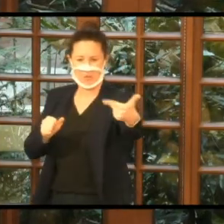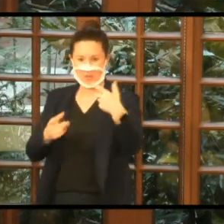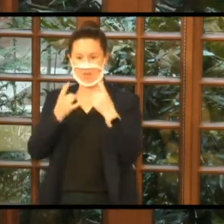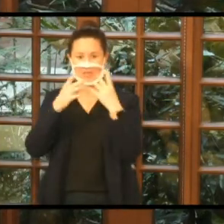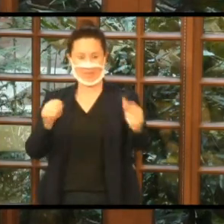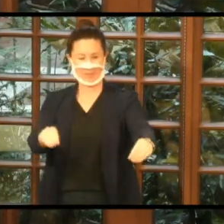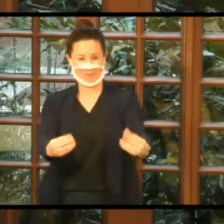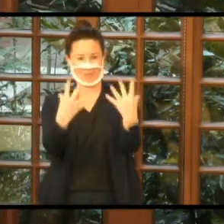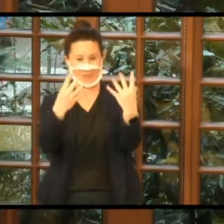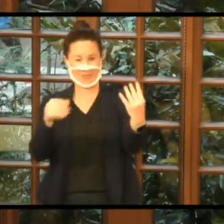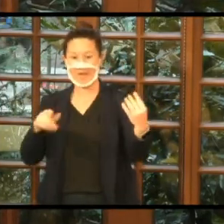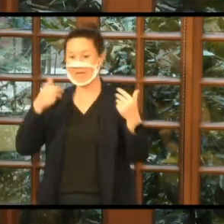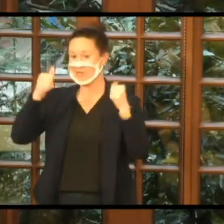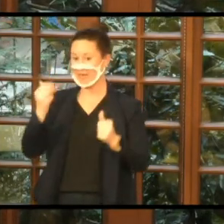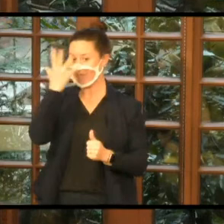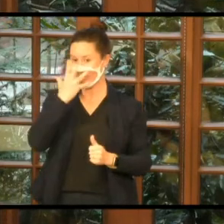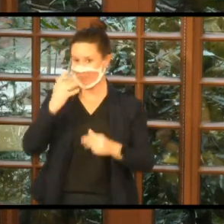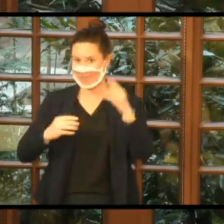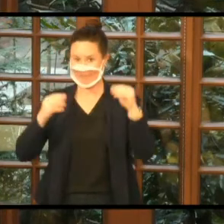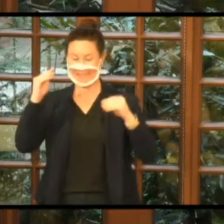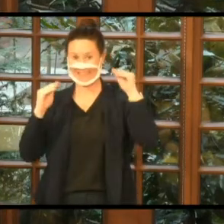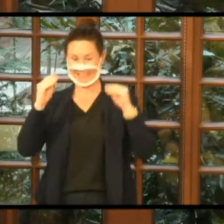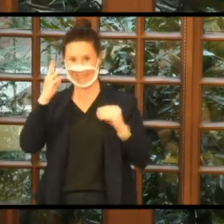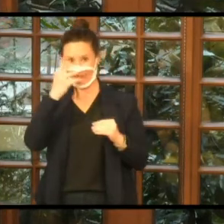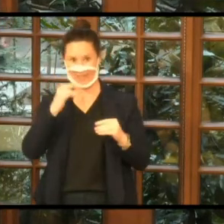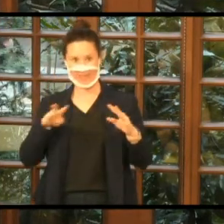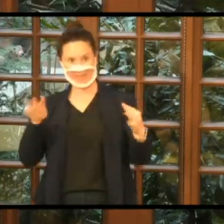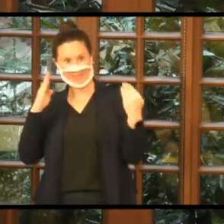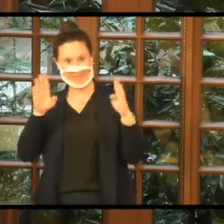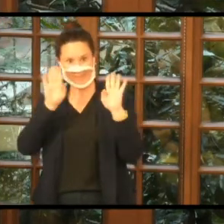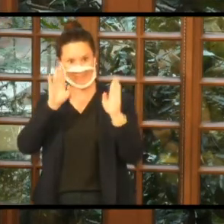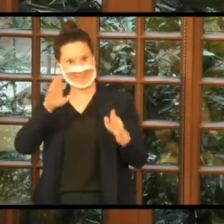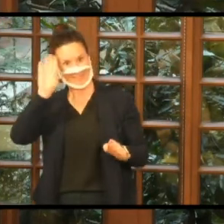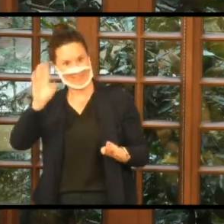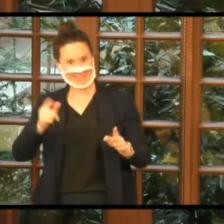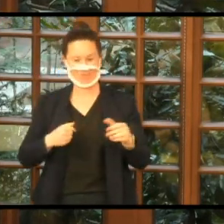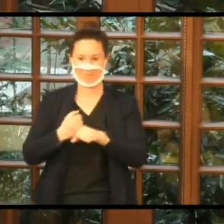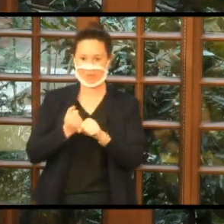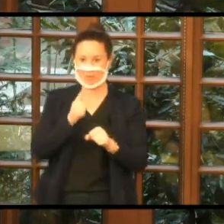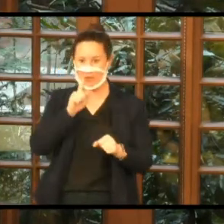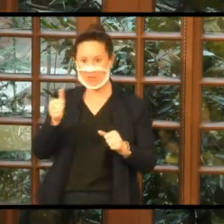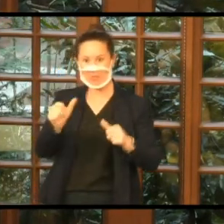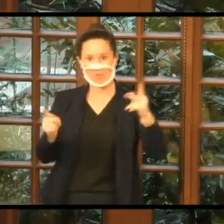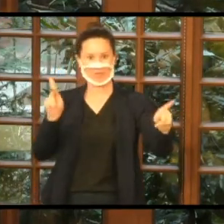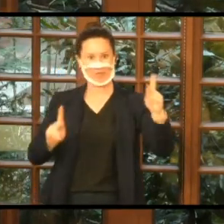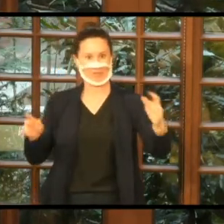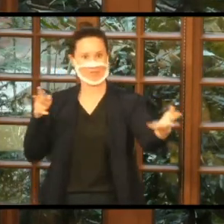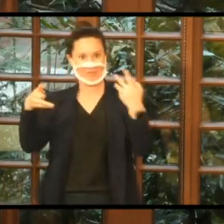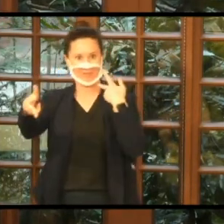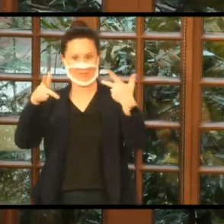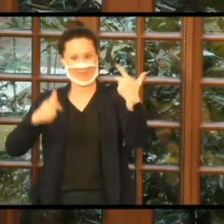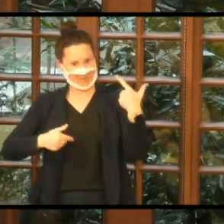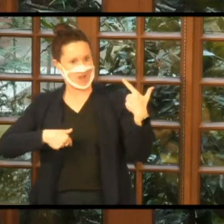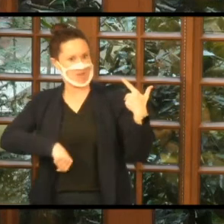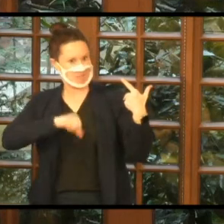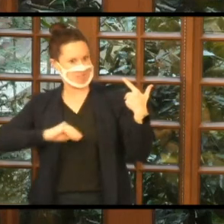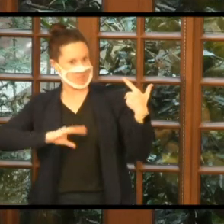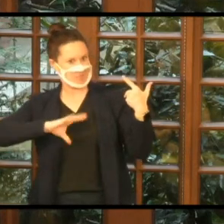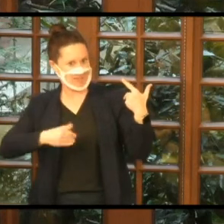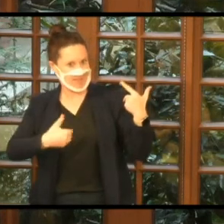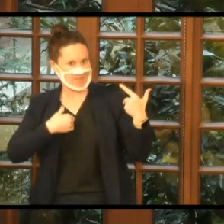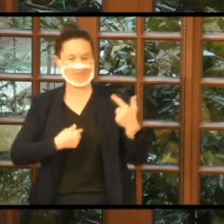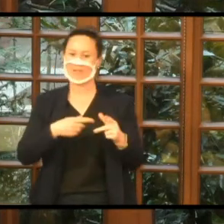to arrange my face into what I thought was a lucid expression, as if I might reassure passing drivers of my dignity. Like them, I too had a